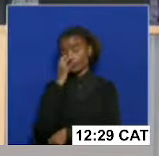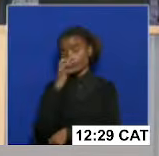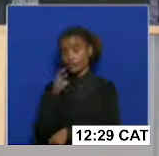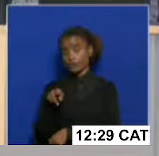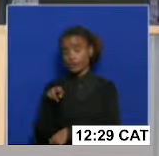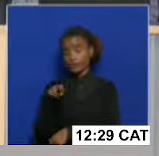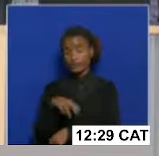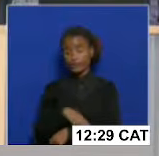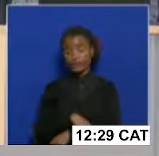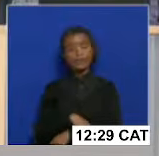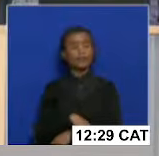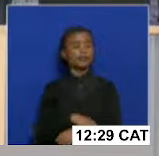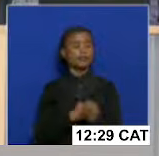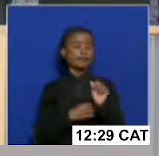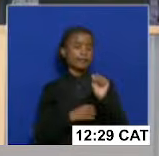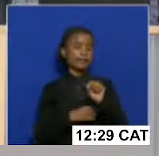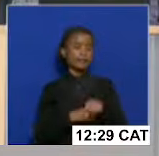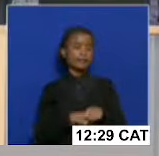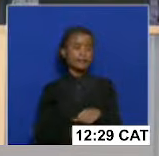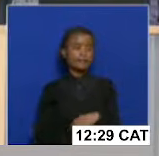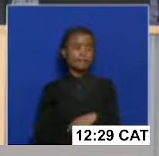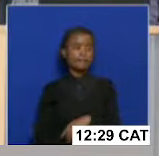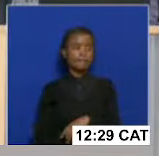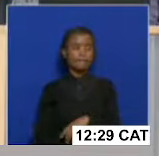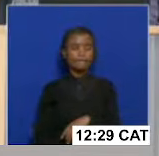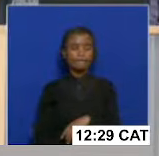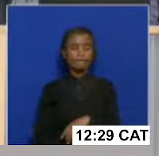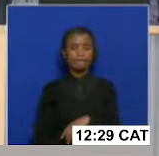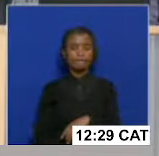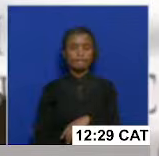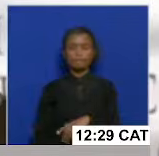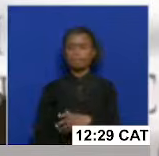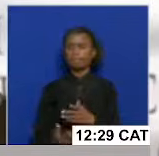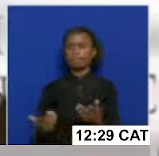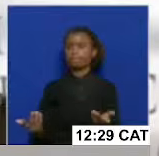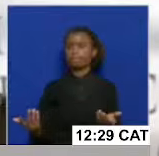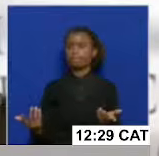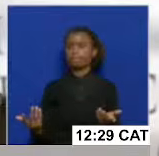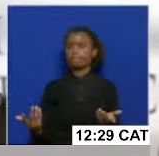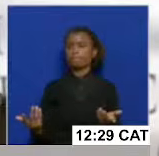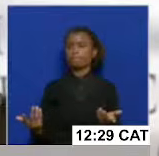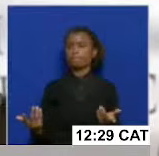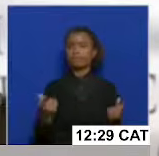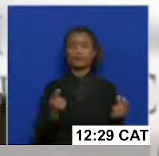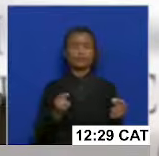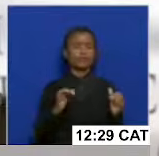Yes. How would that work if you are not being